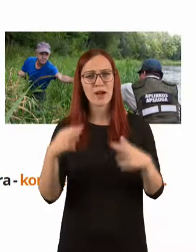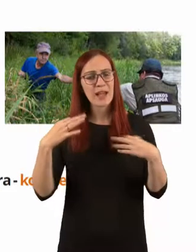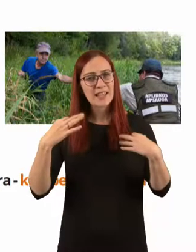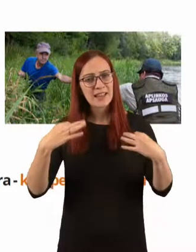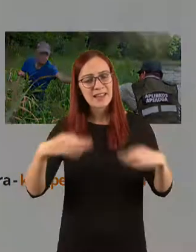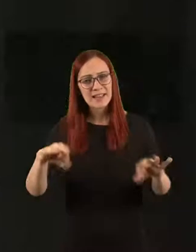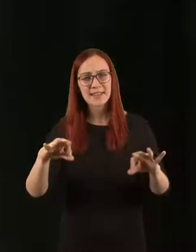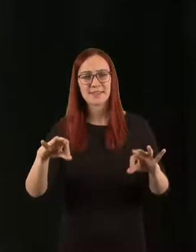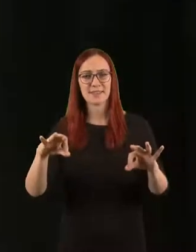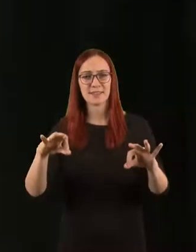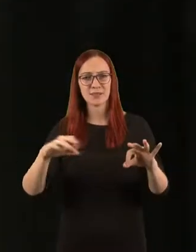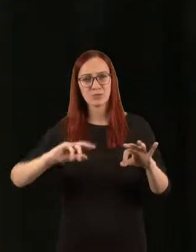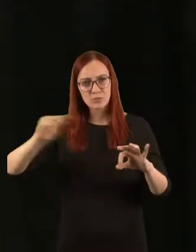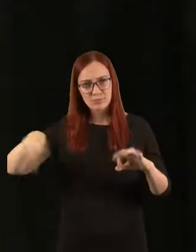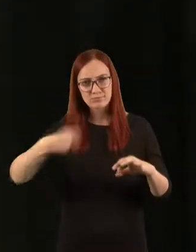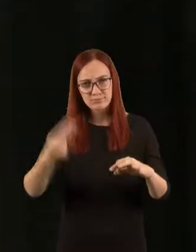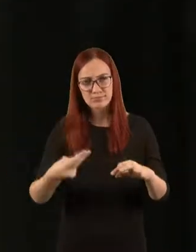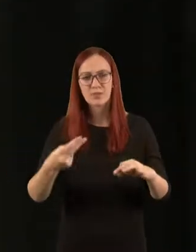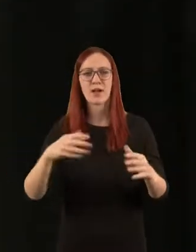properly.